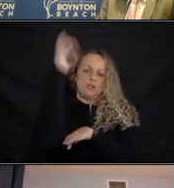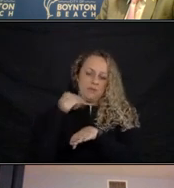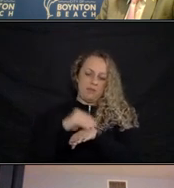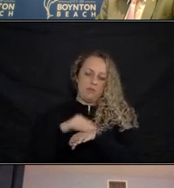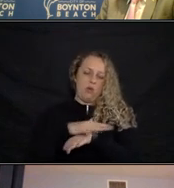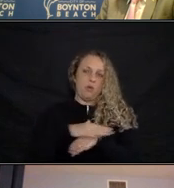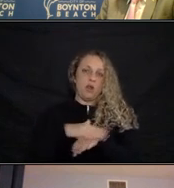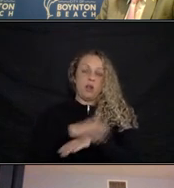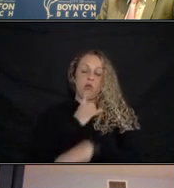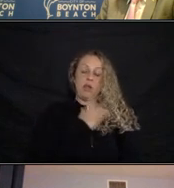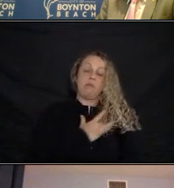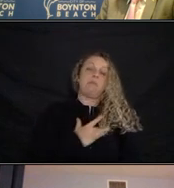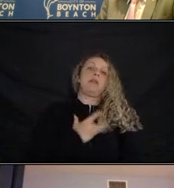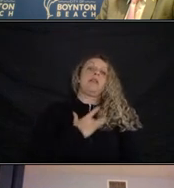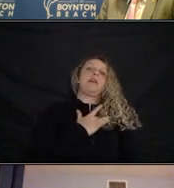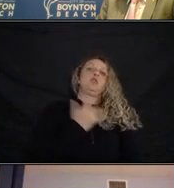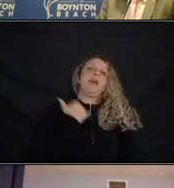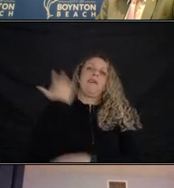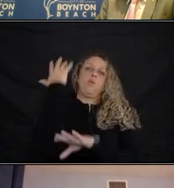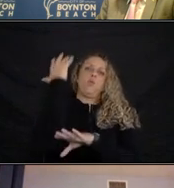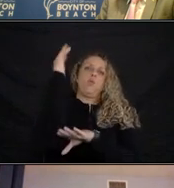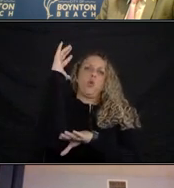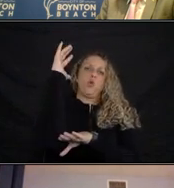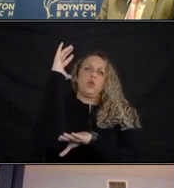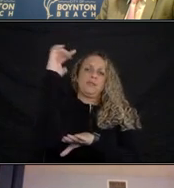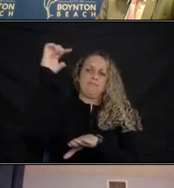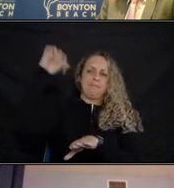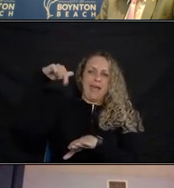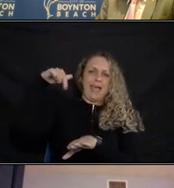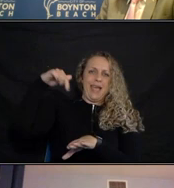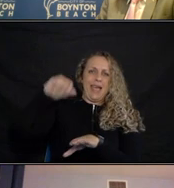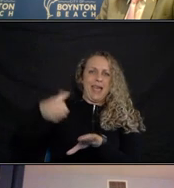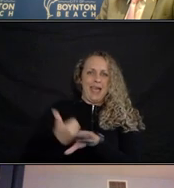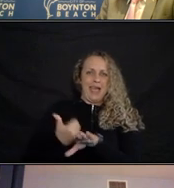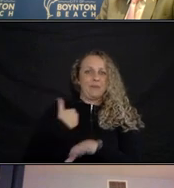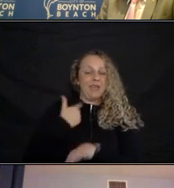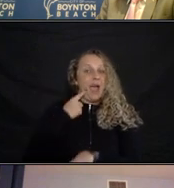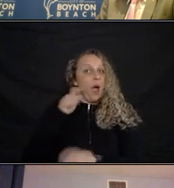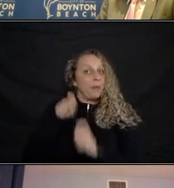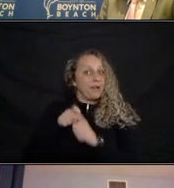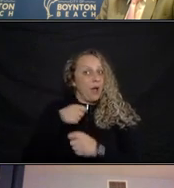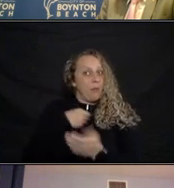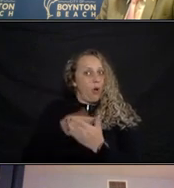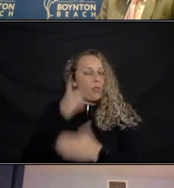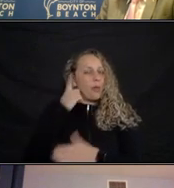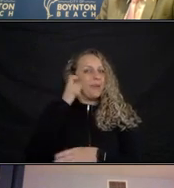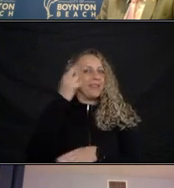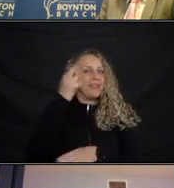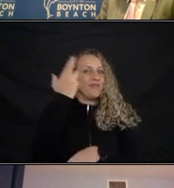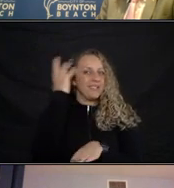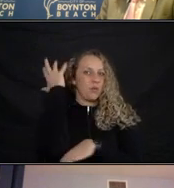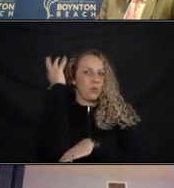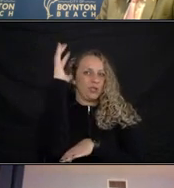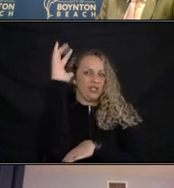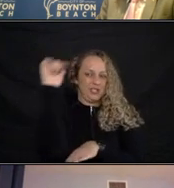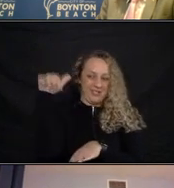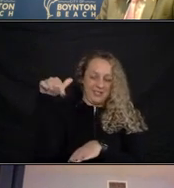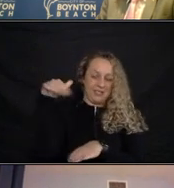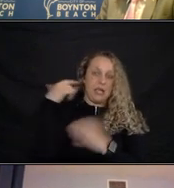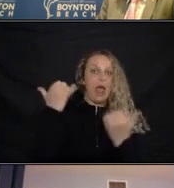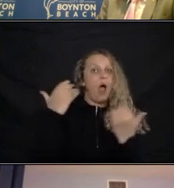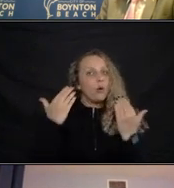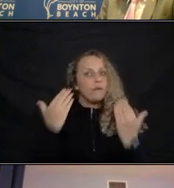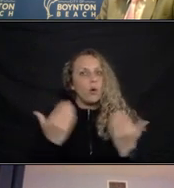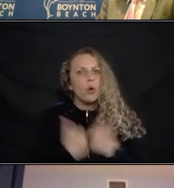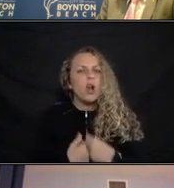a pleasure to have woods behind me. And the reason why I bought that particular property was for that reason. Now going